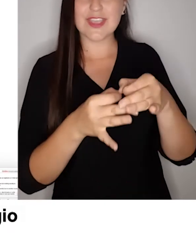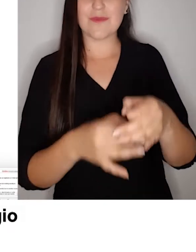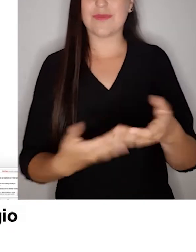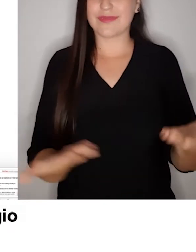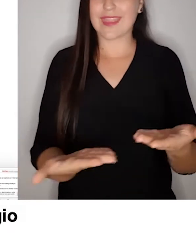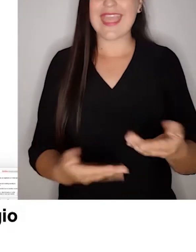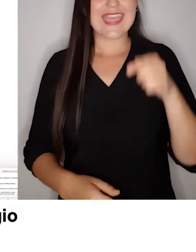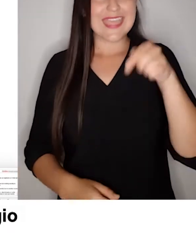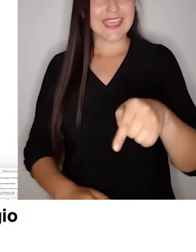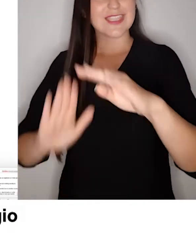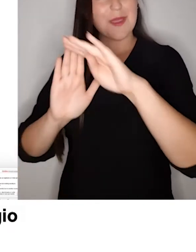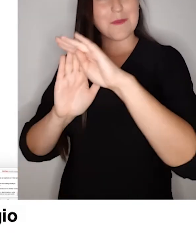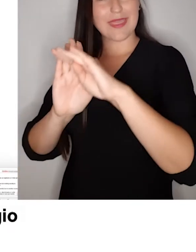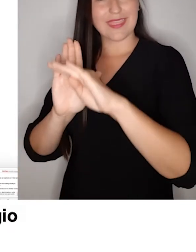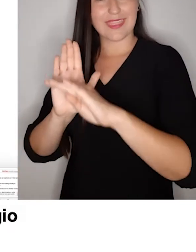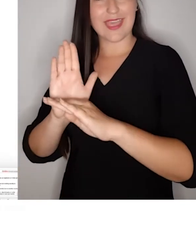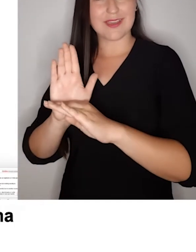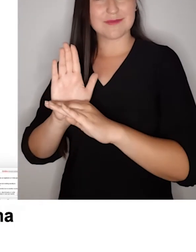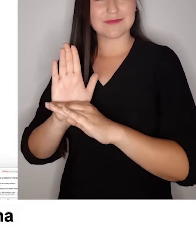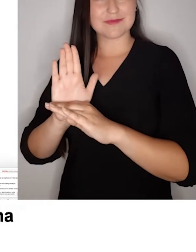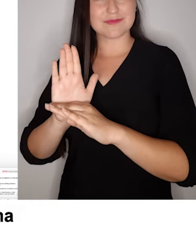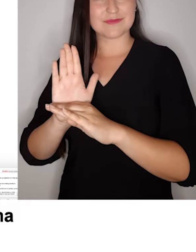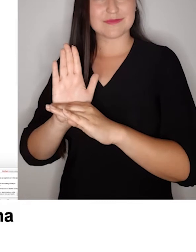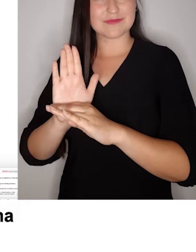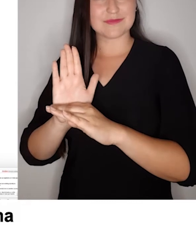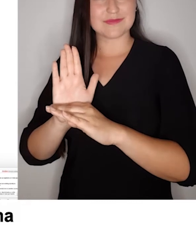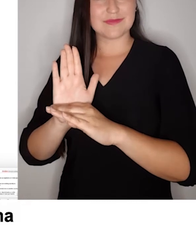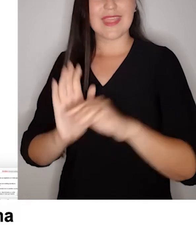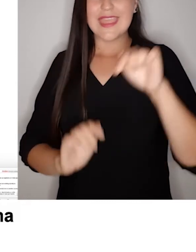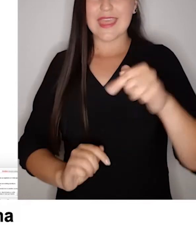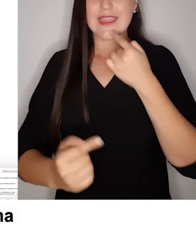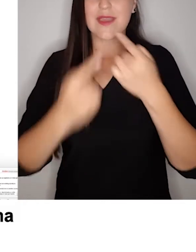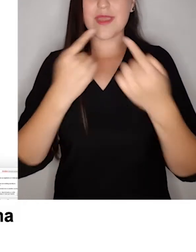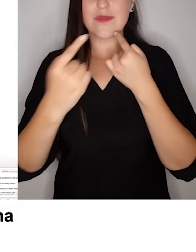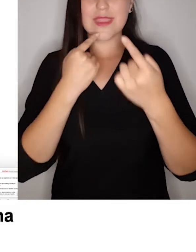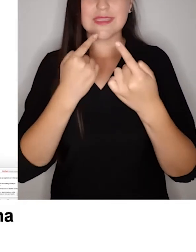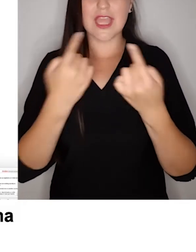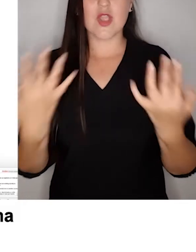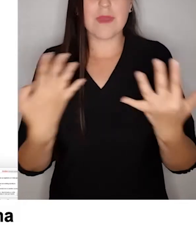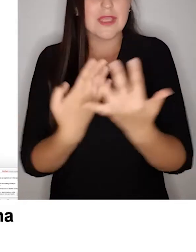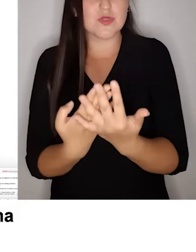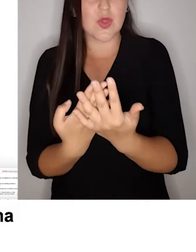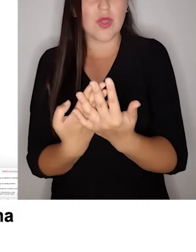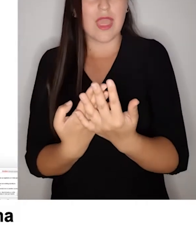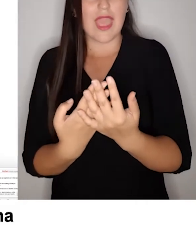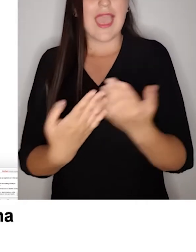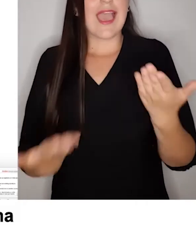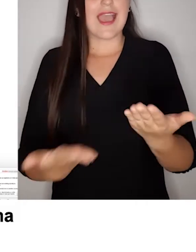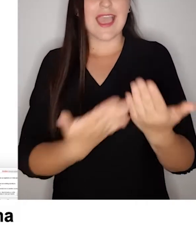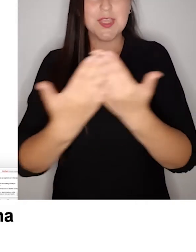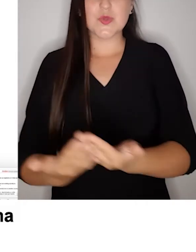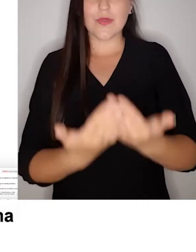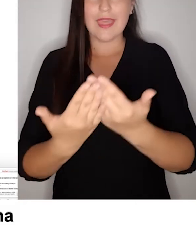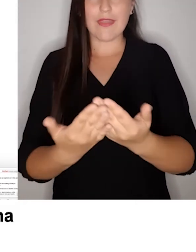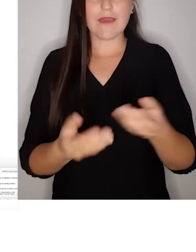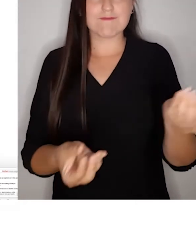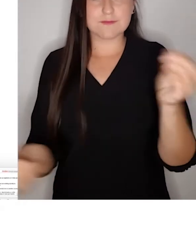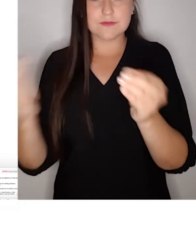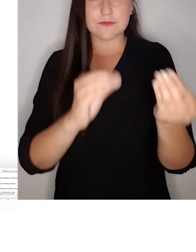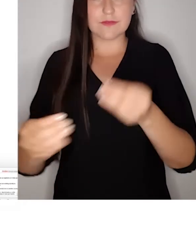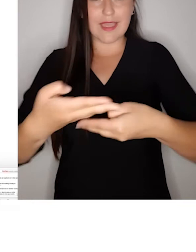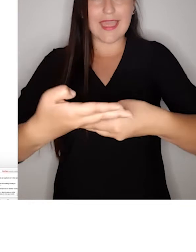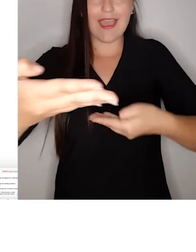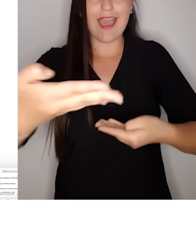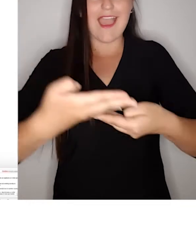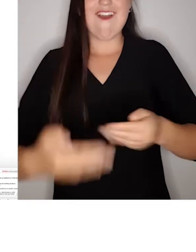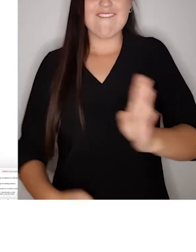with school staff, and with the pupils' council, this all creates the basis for choosing which issue to focus on in